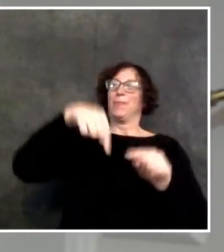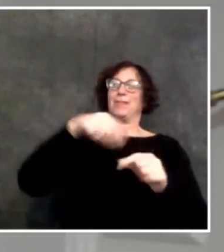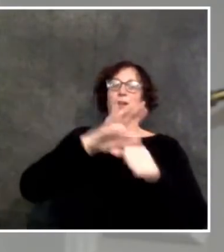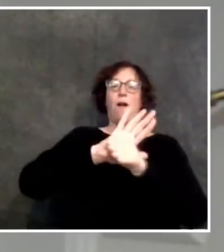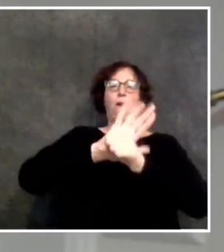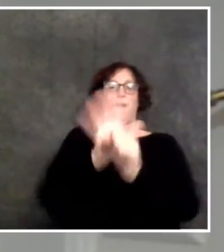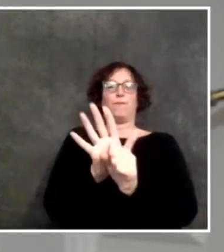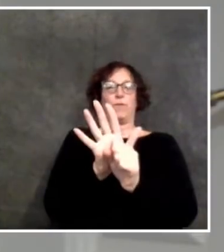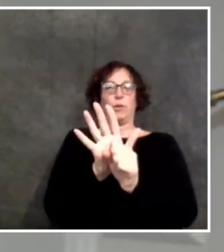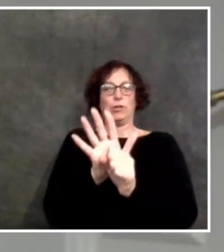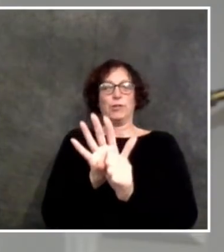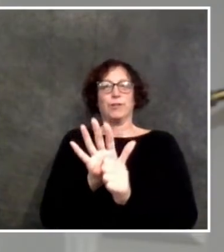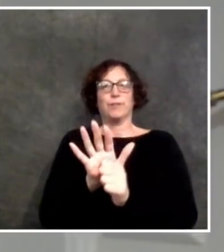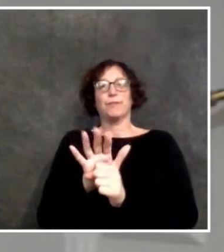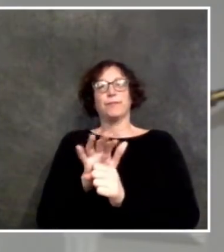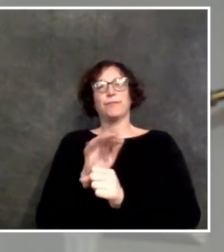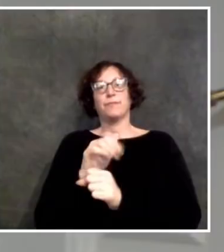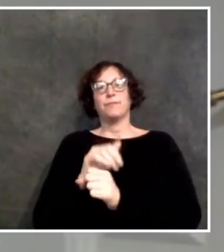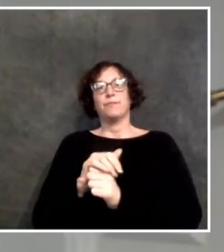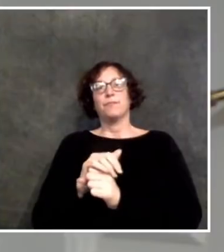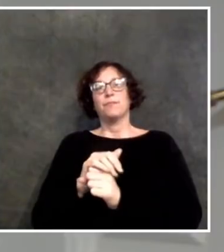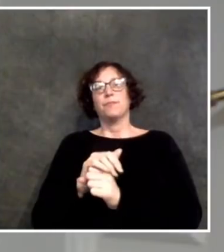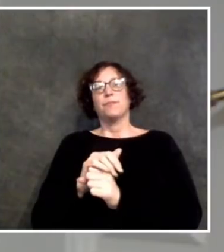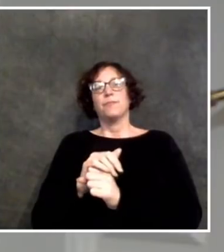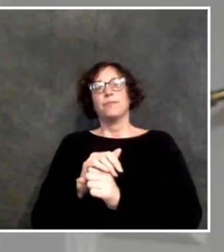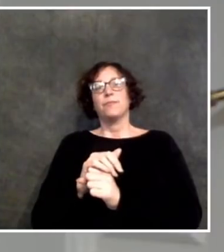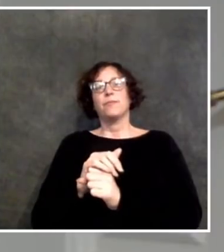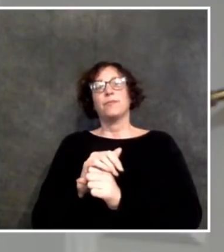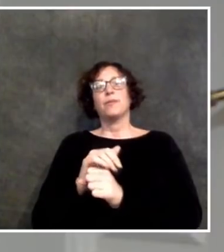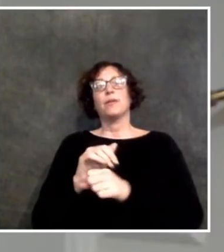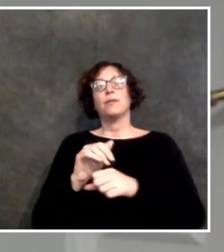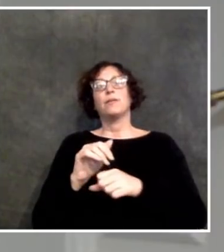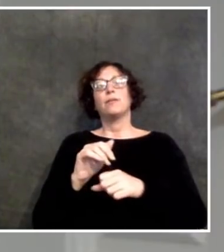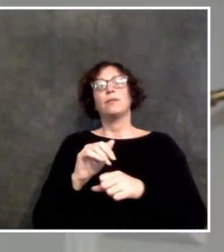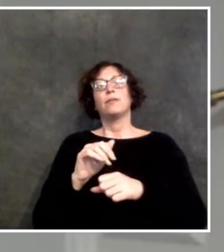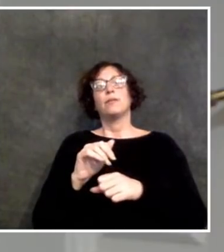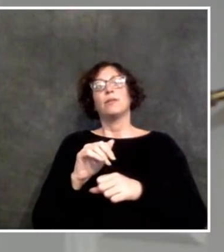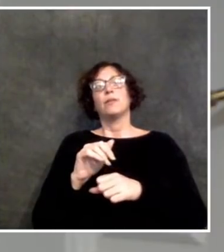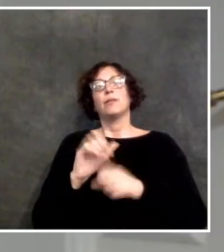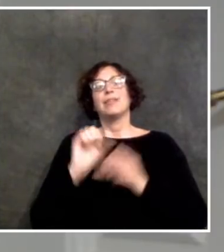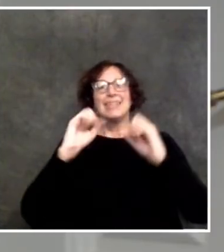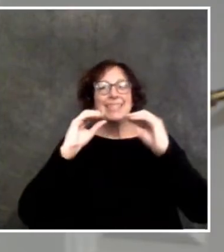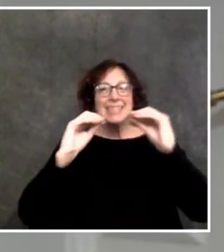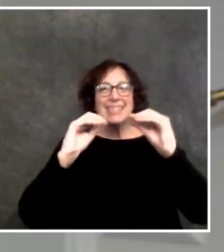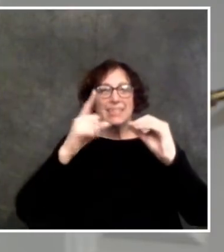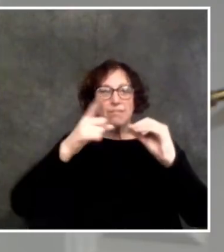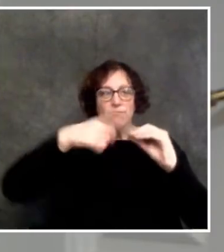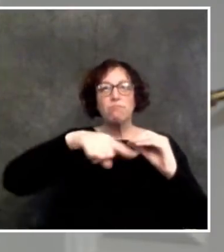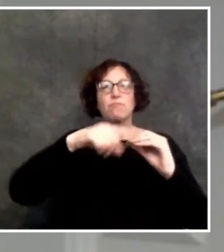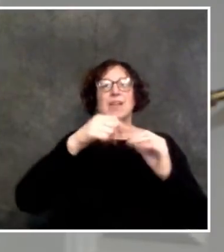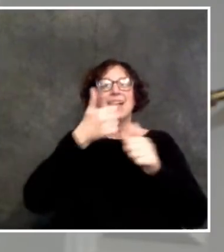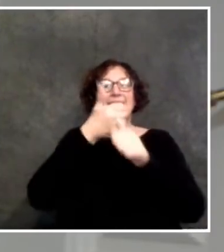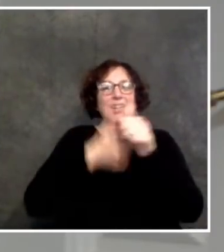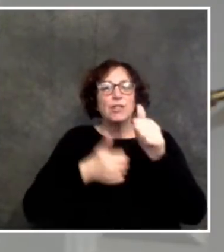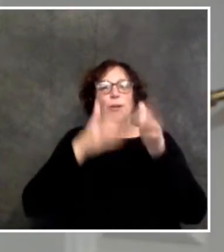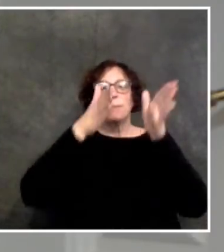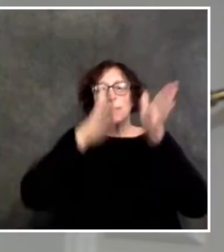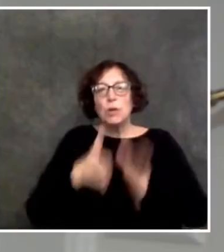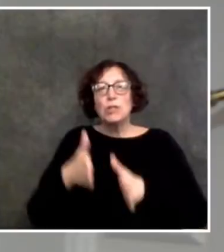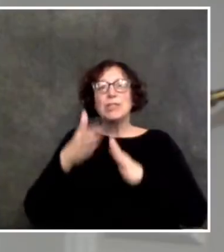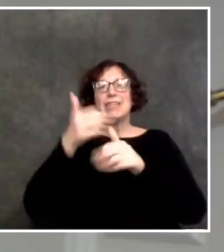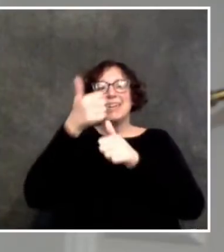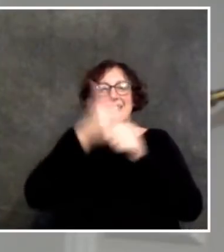civic responsibility in ensuring not only our own health and the health of our family, but really the health of